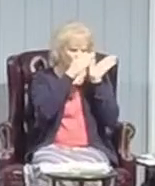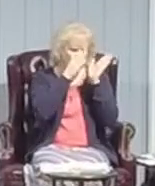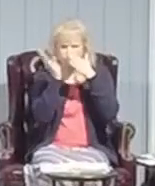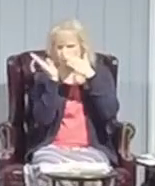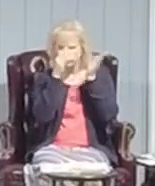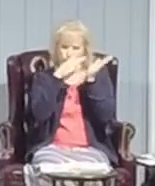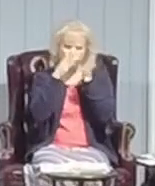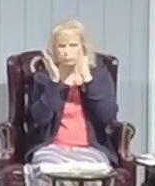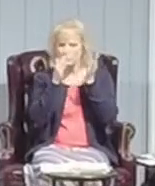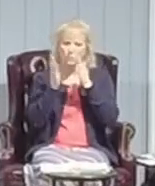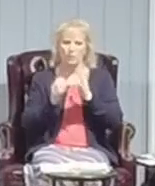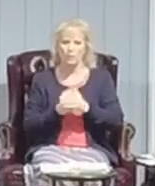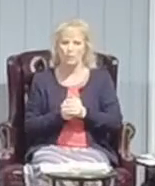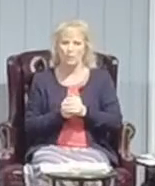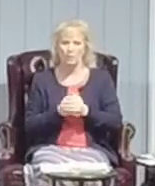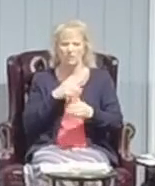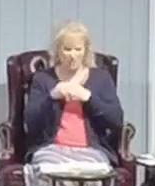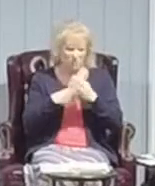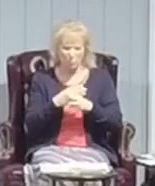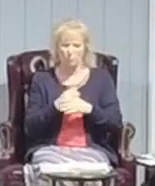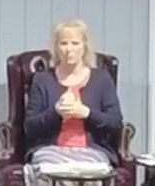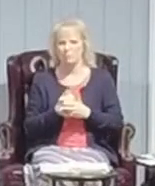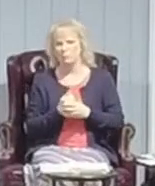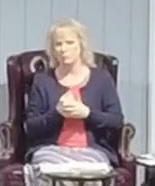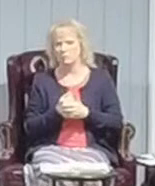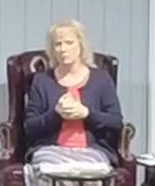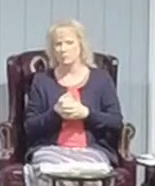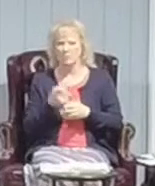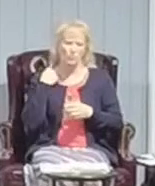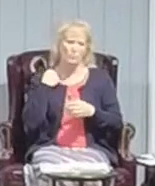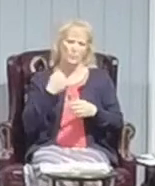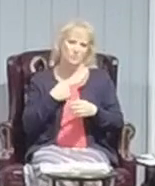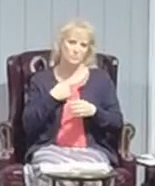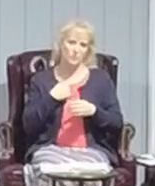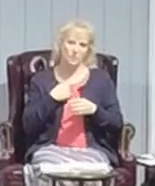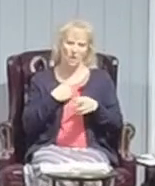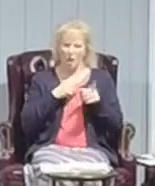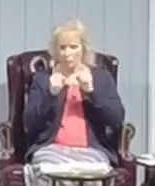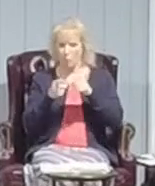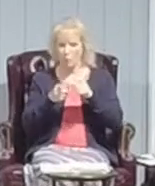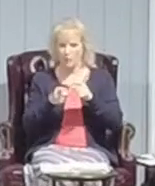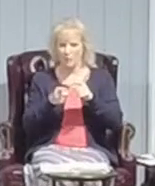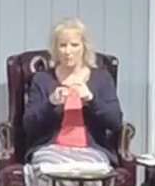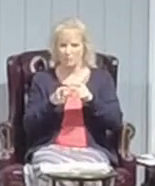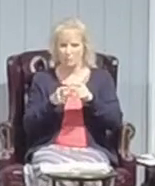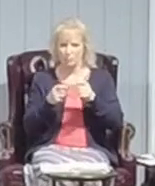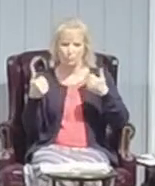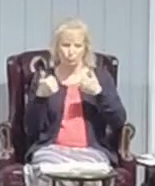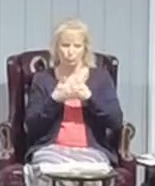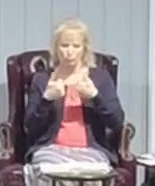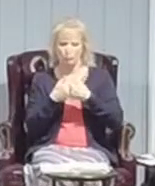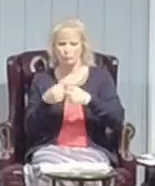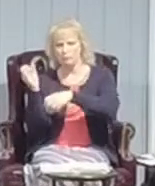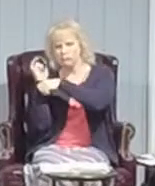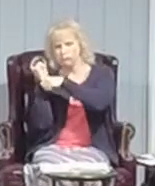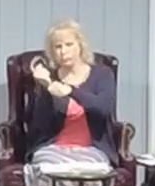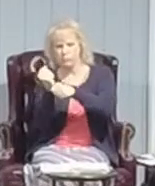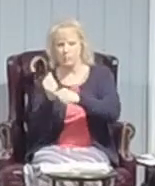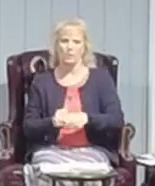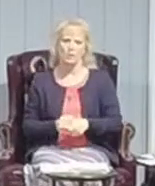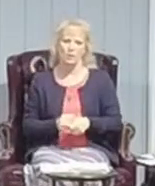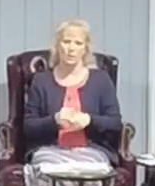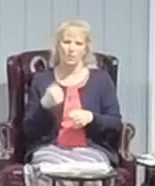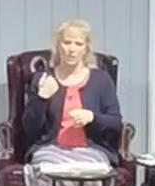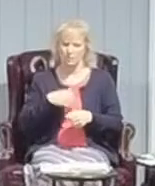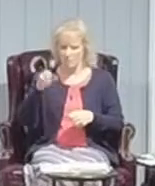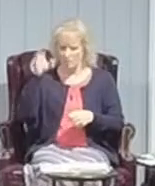world that will distract us. It kind of reminds me of going to a little league baseball game. And so you got